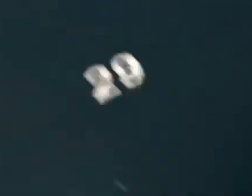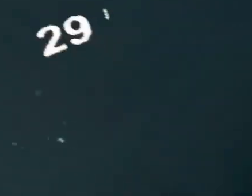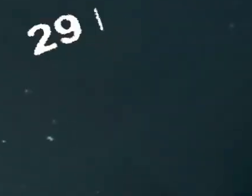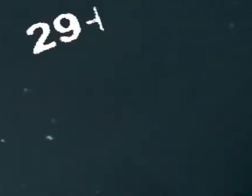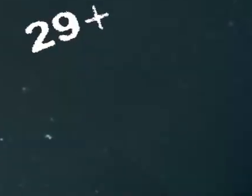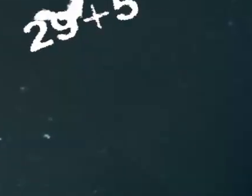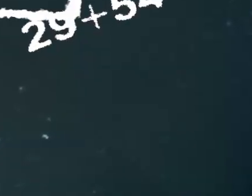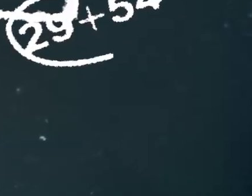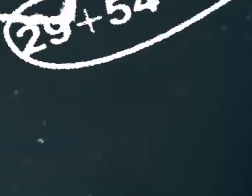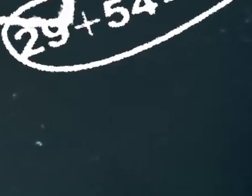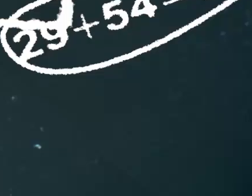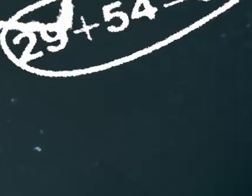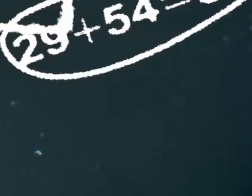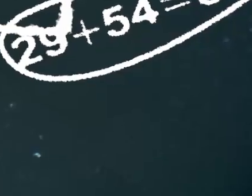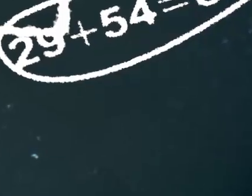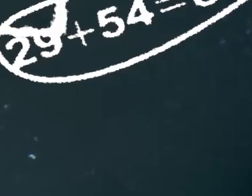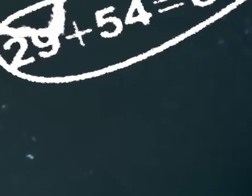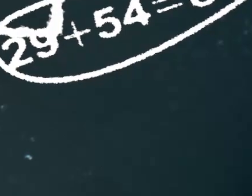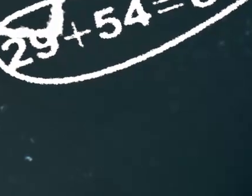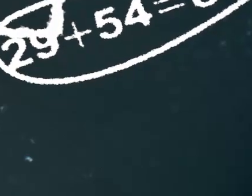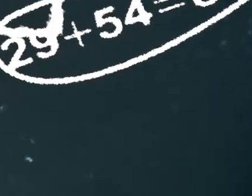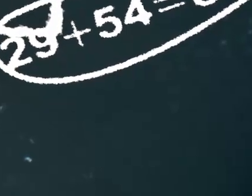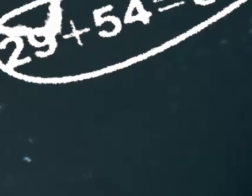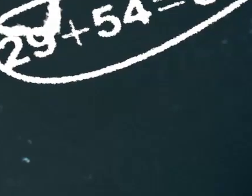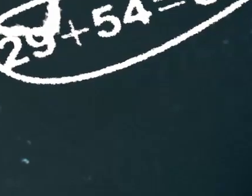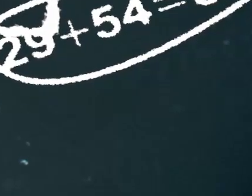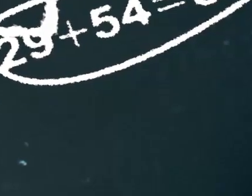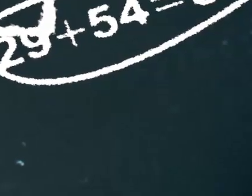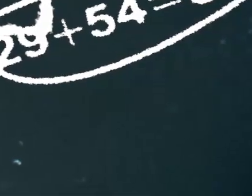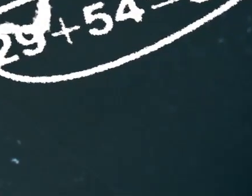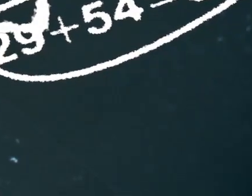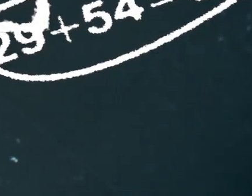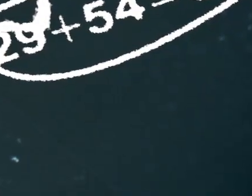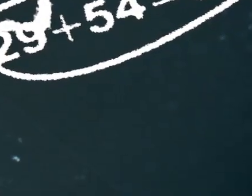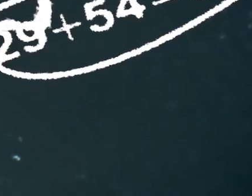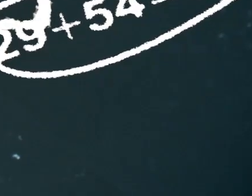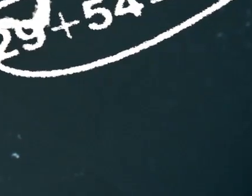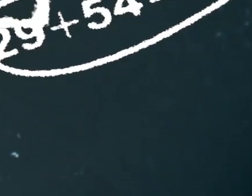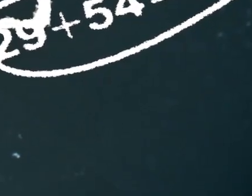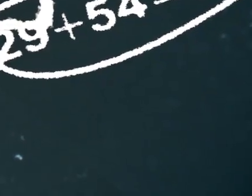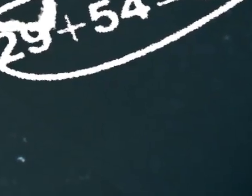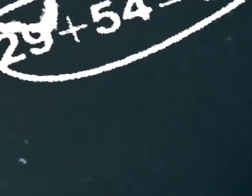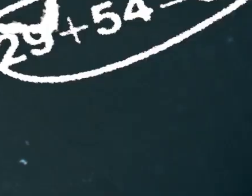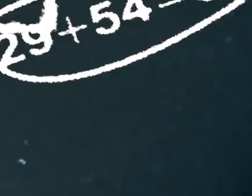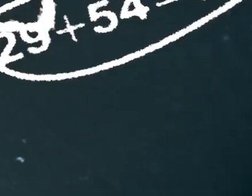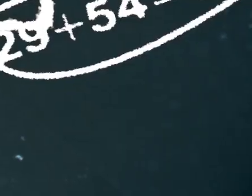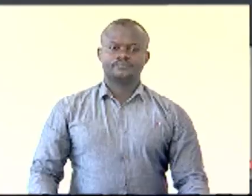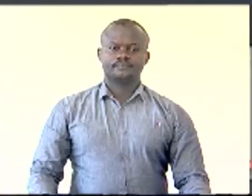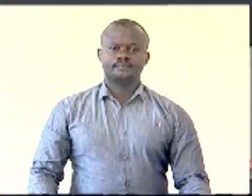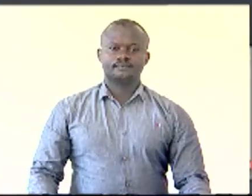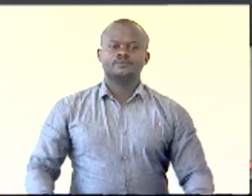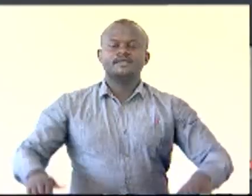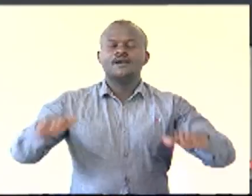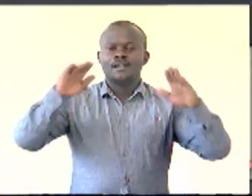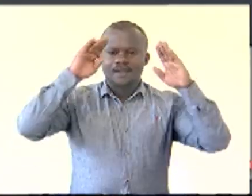Welcome to Study Time, a televised home learning program produced by Rwanda Education Board.